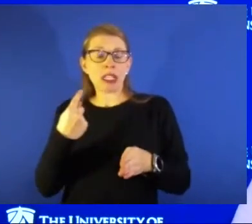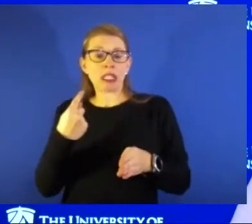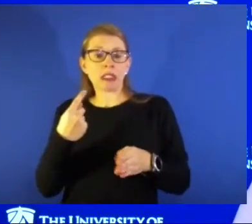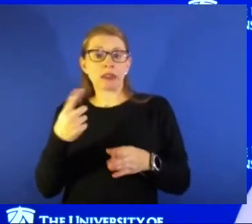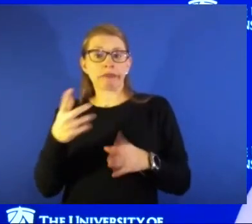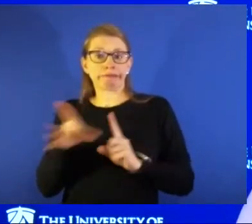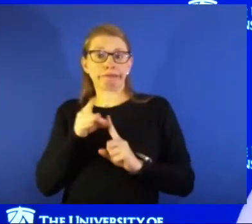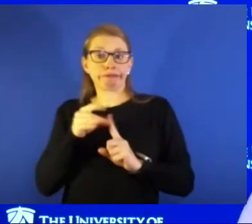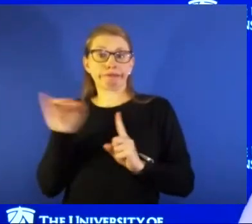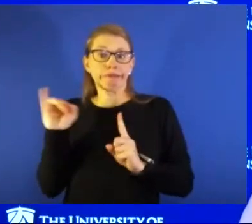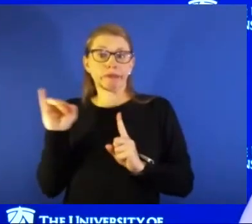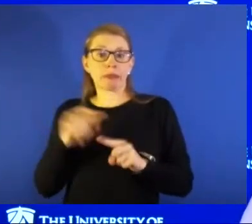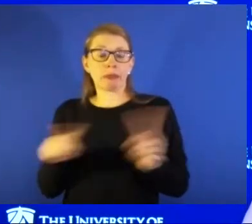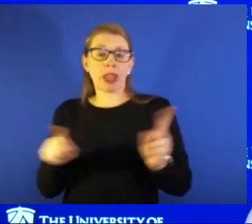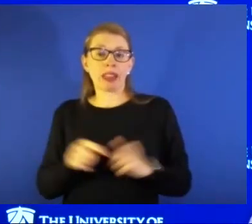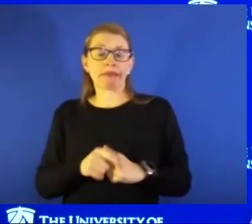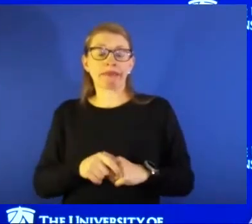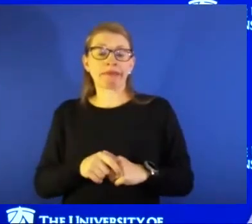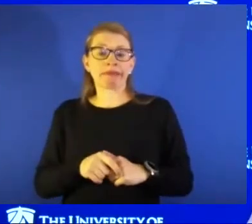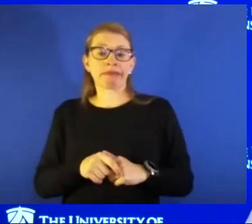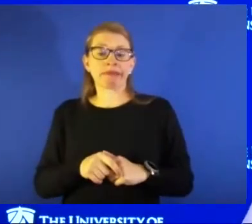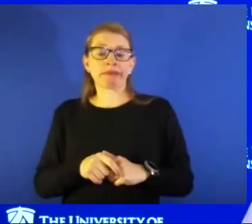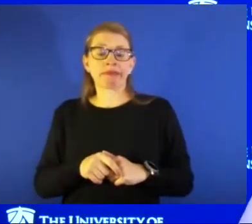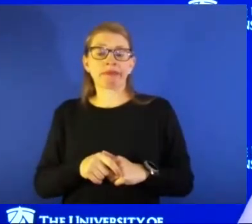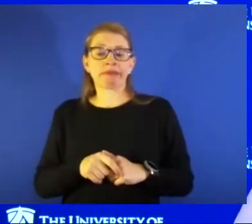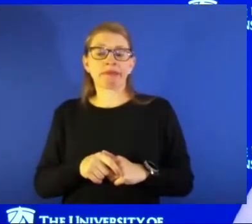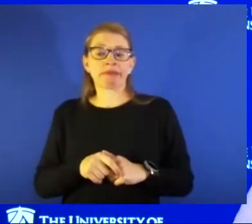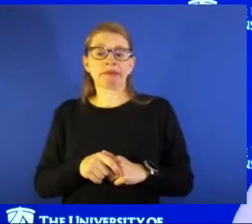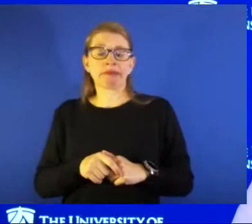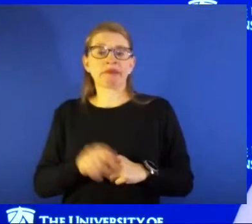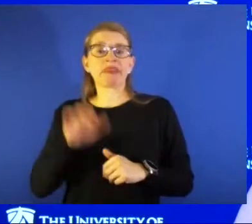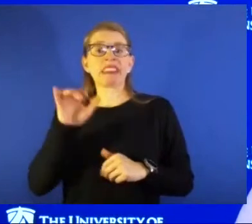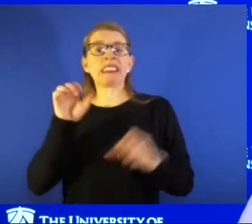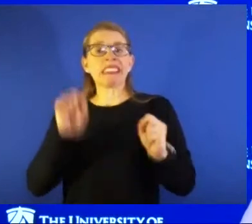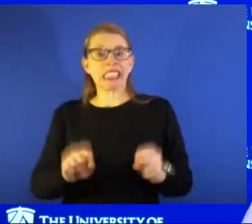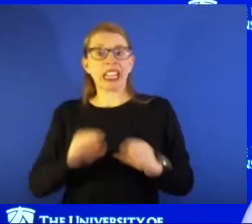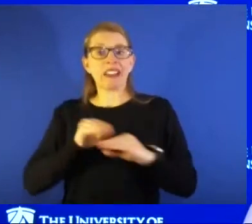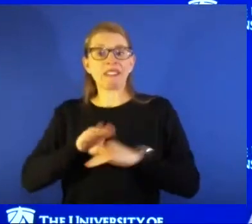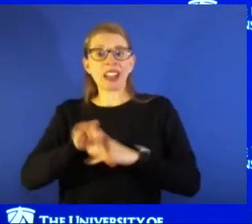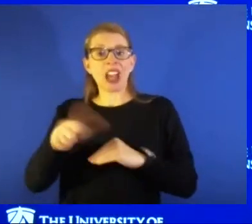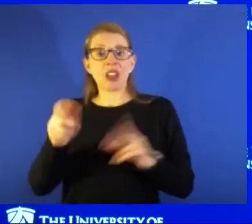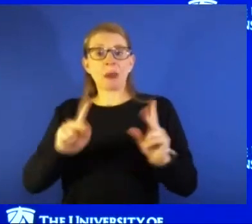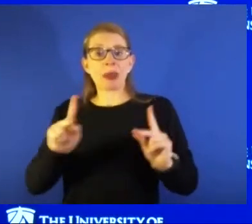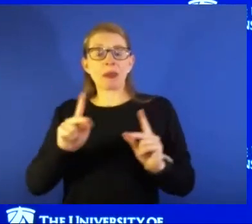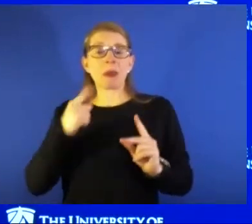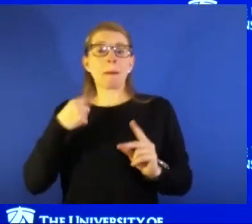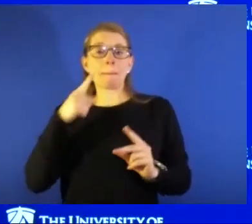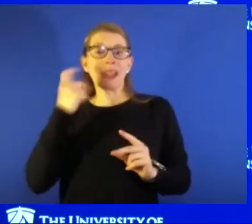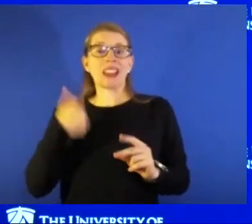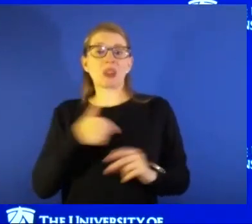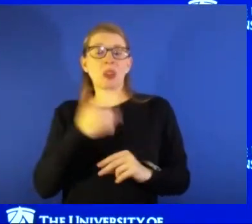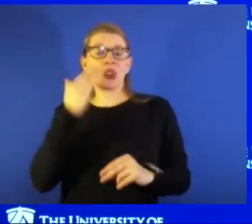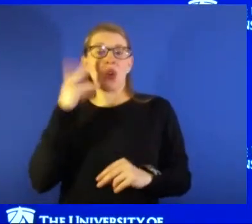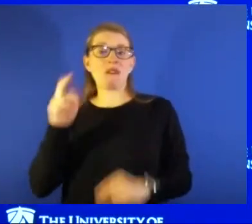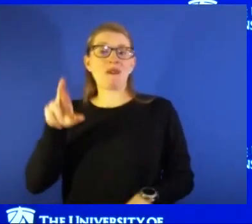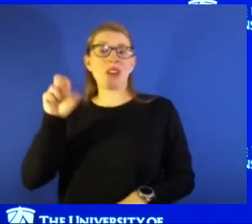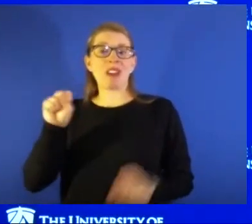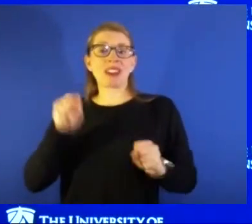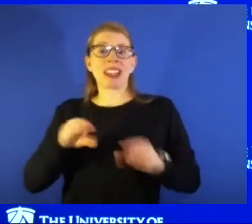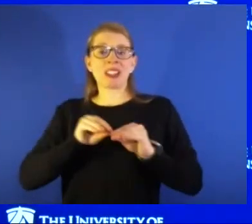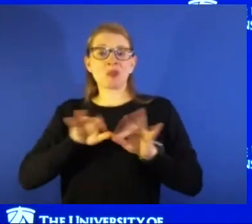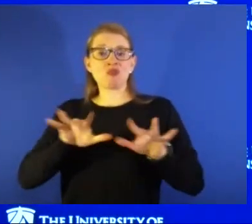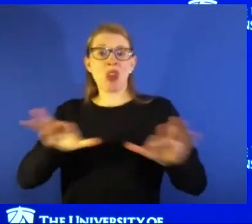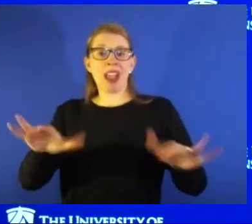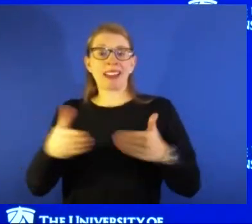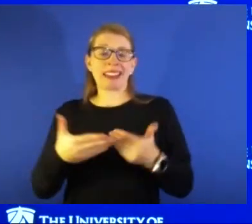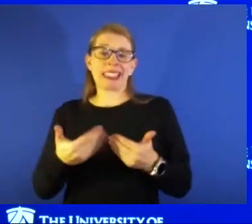but that also does play in and can affect other people, because we know that this virus can spread so easily between